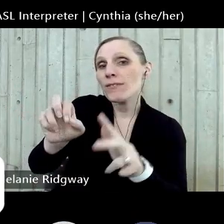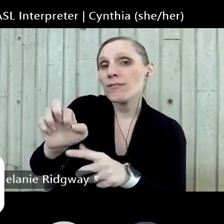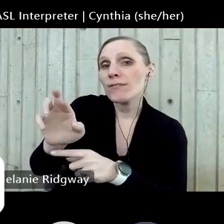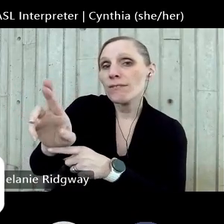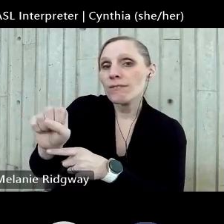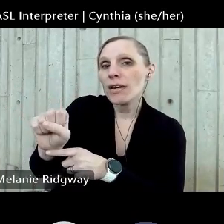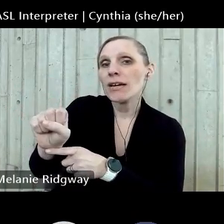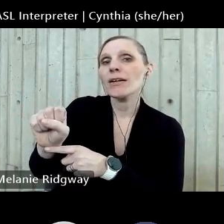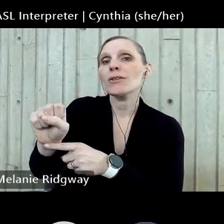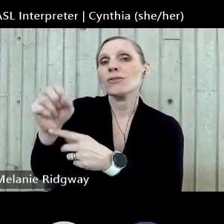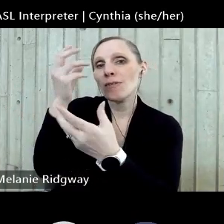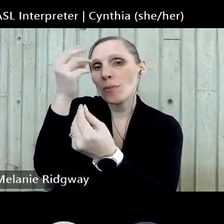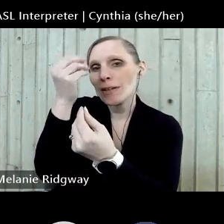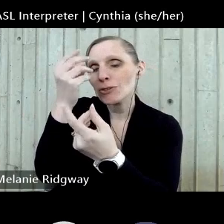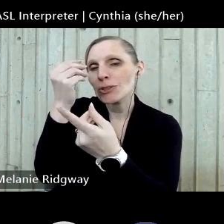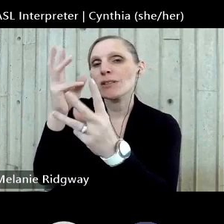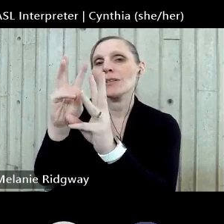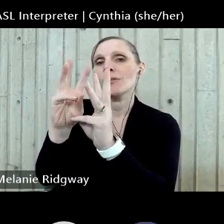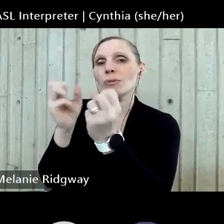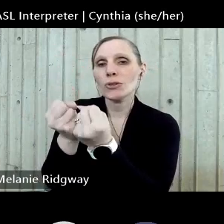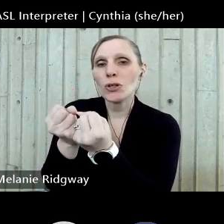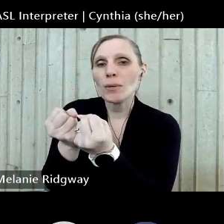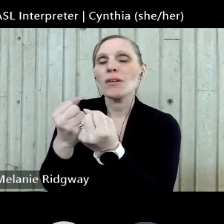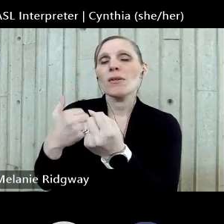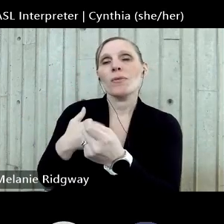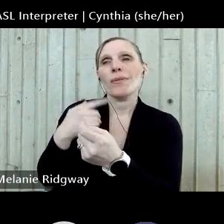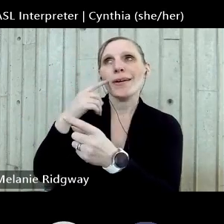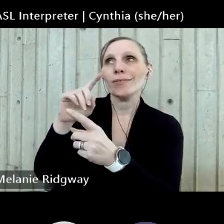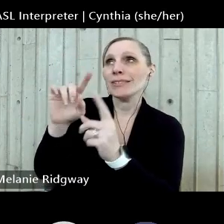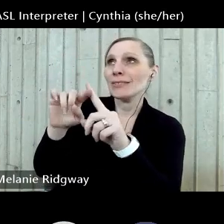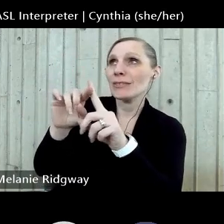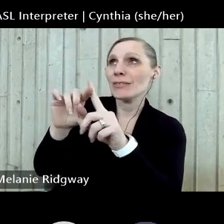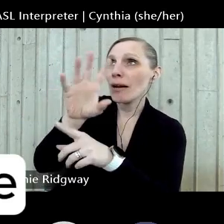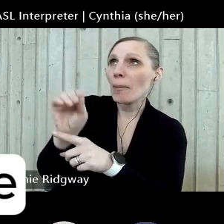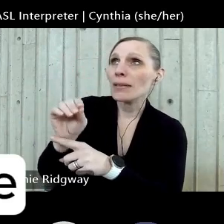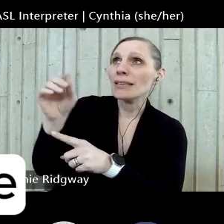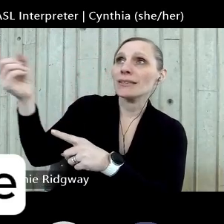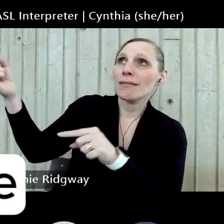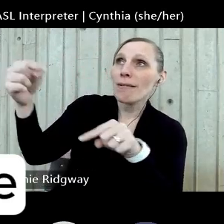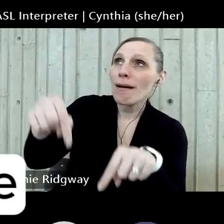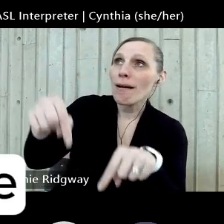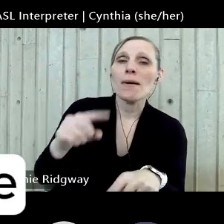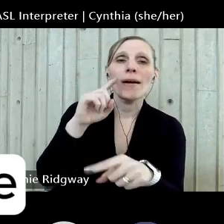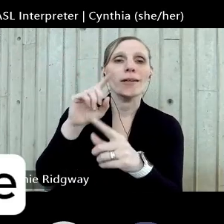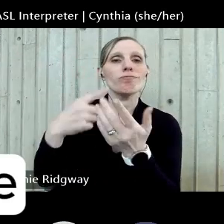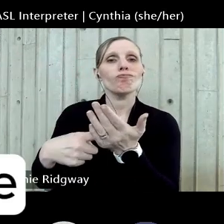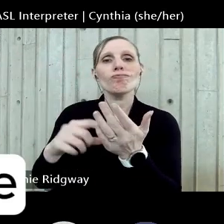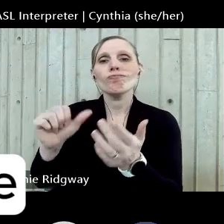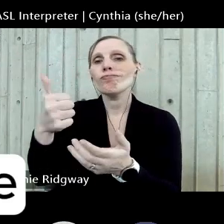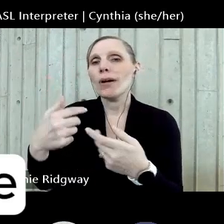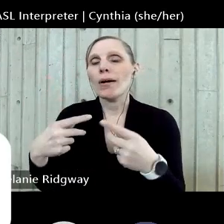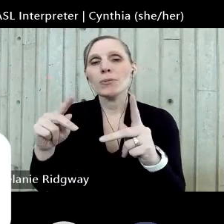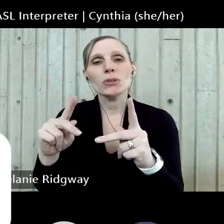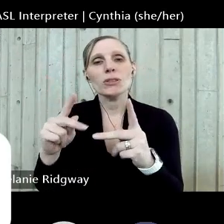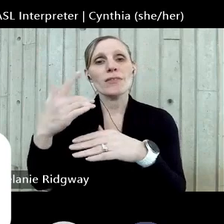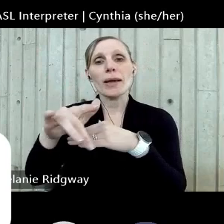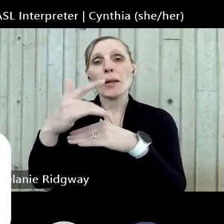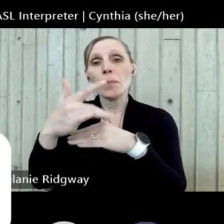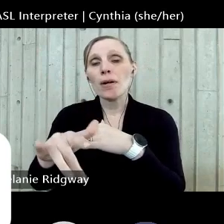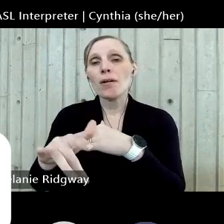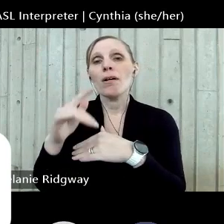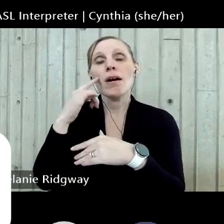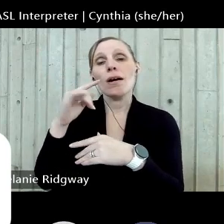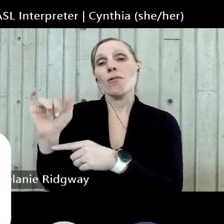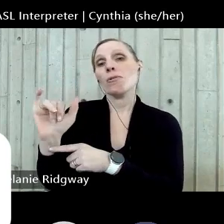placement fairs where we have employers come in to talk about any opportunities that they have available. And they are open